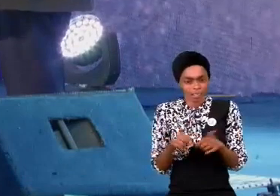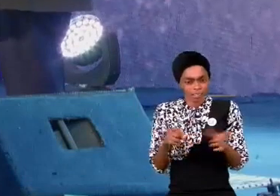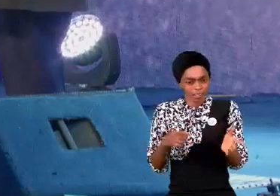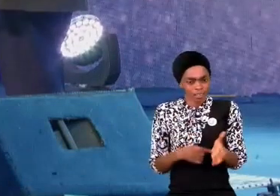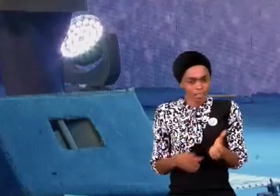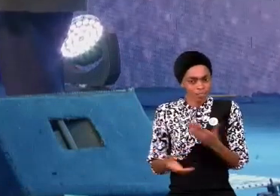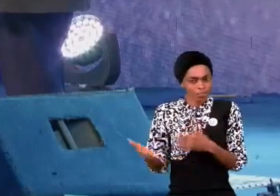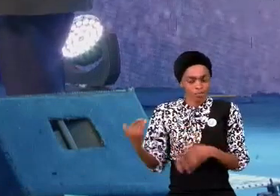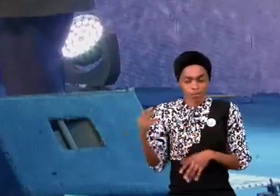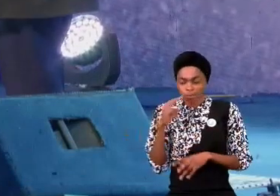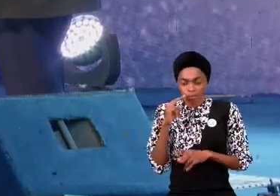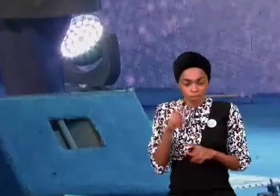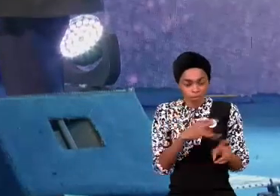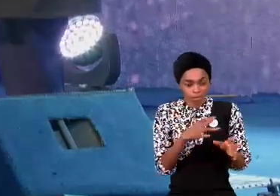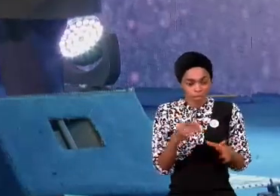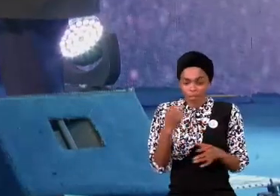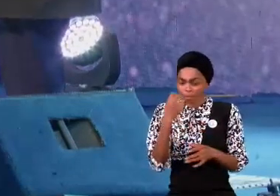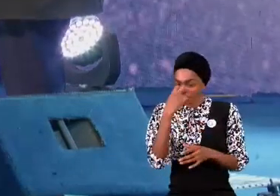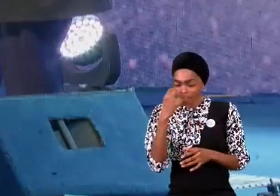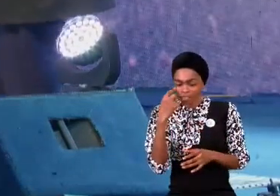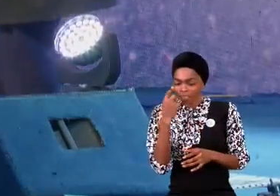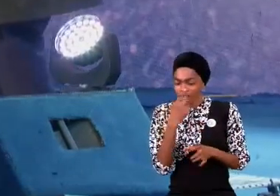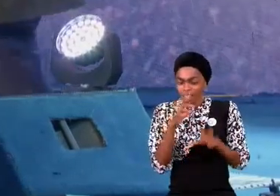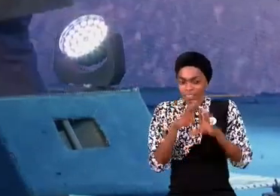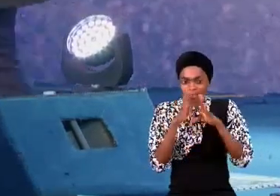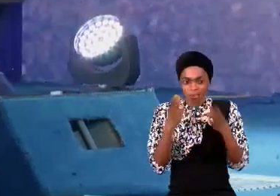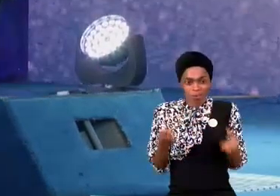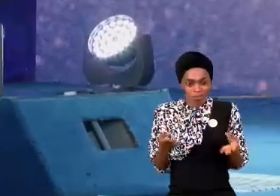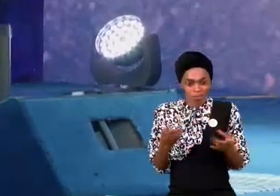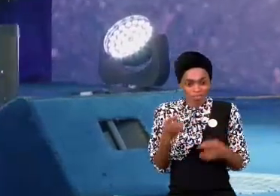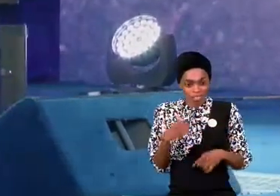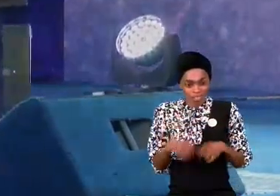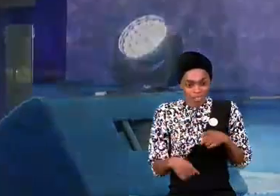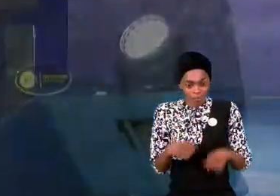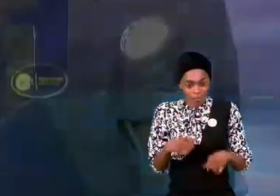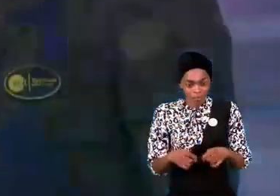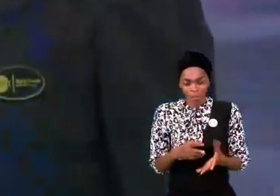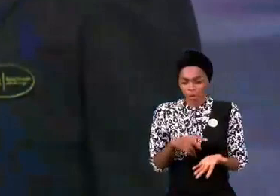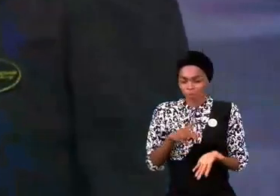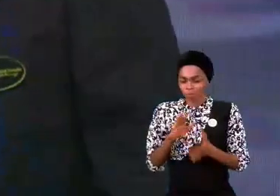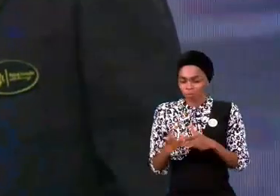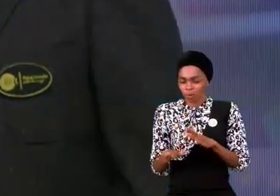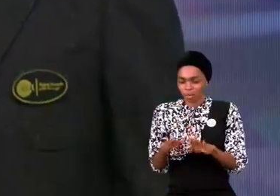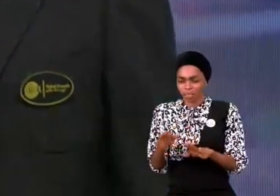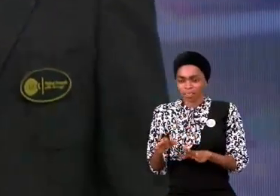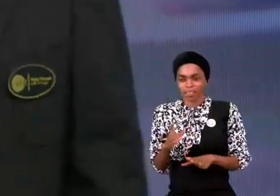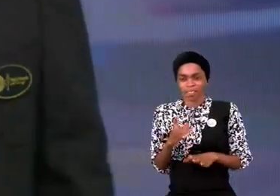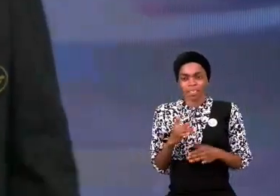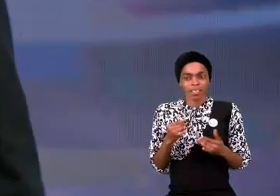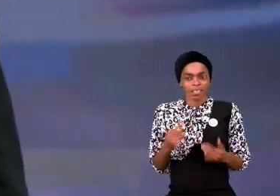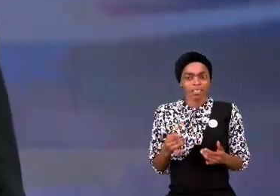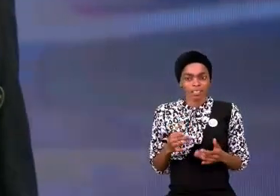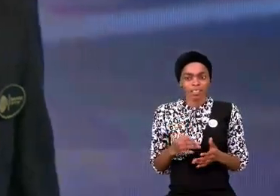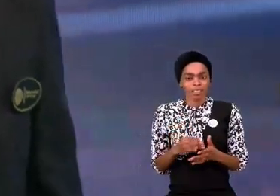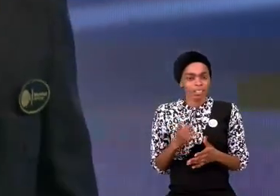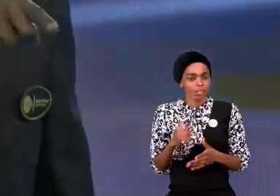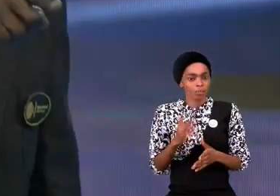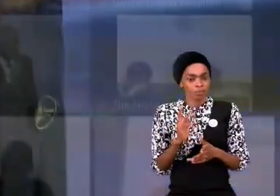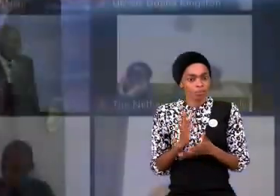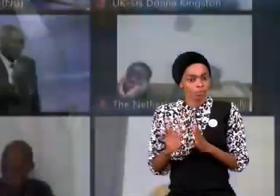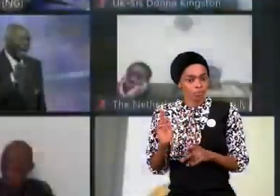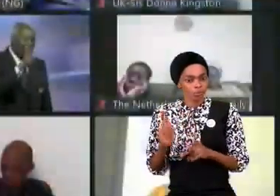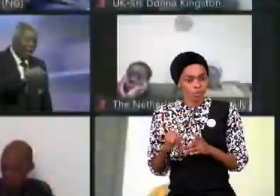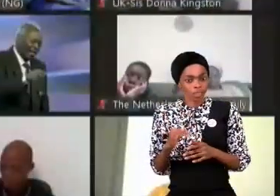some parts of the body that have been chopped off or cut off, growing back again. Those things are